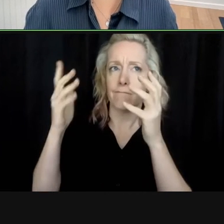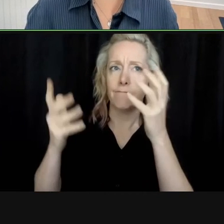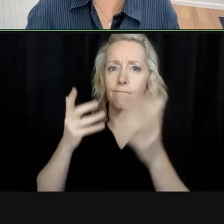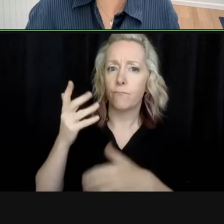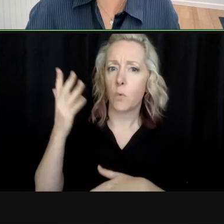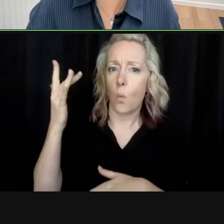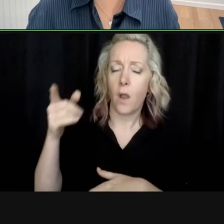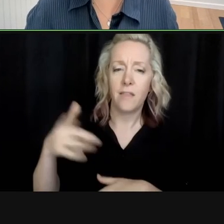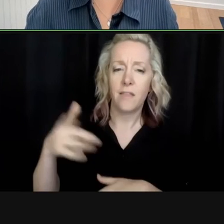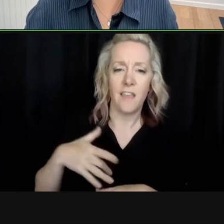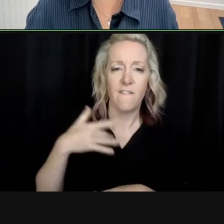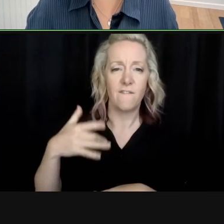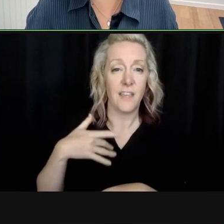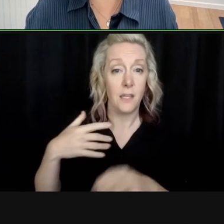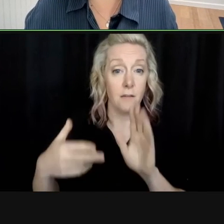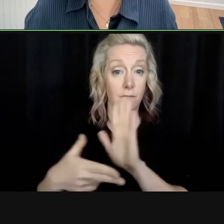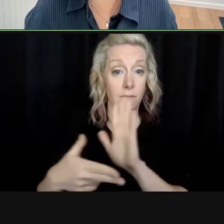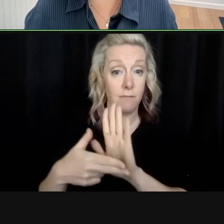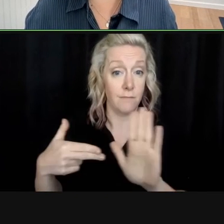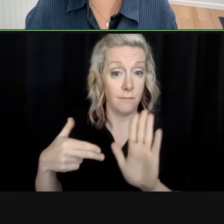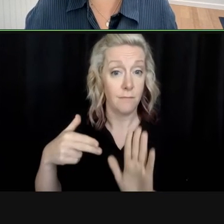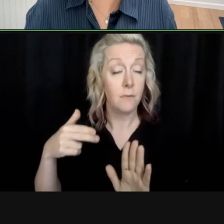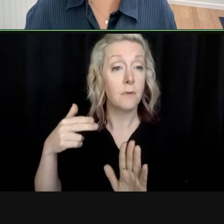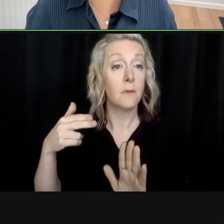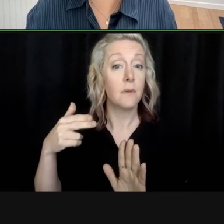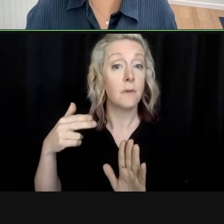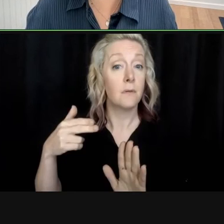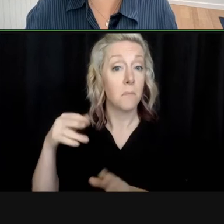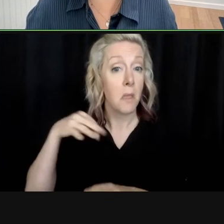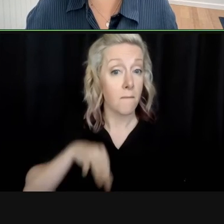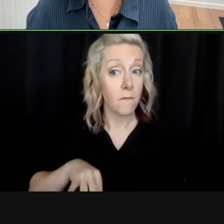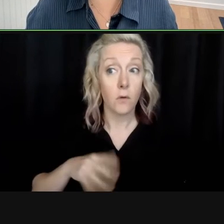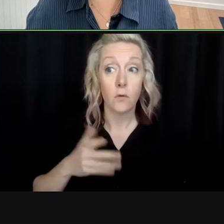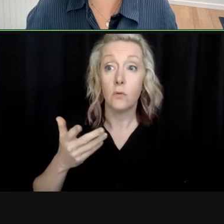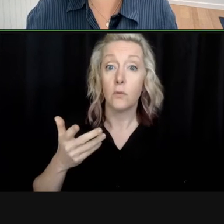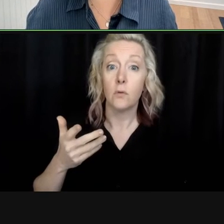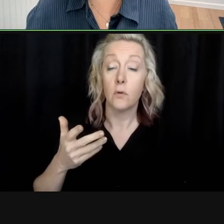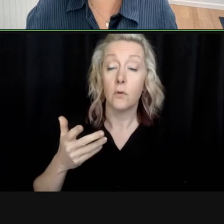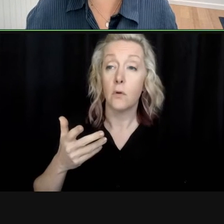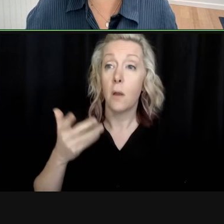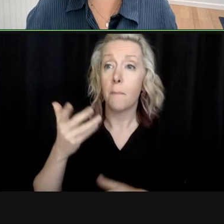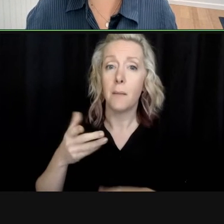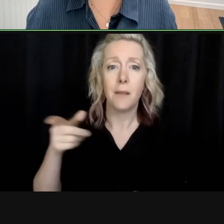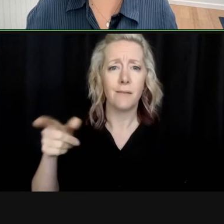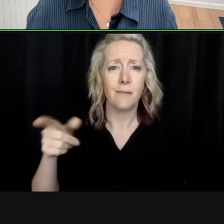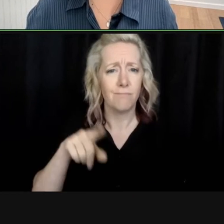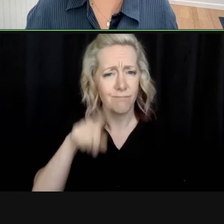why they feel that additional diagnosis is helpful. Is it answering questions that they had about the child's